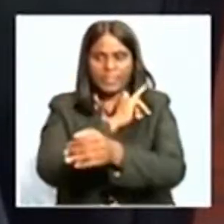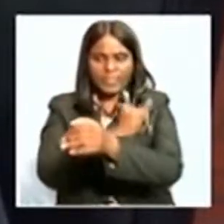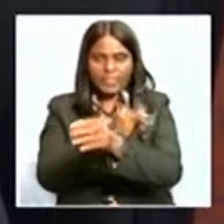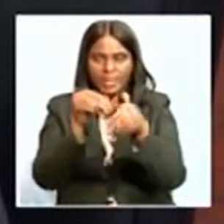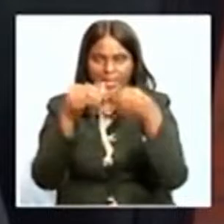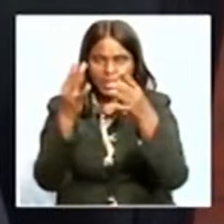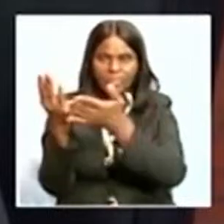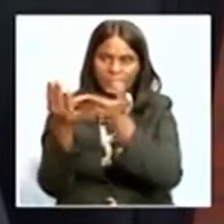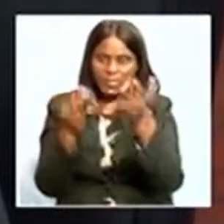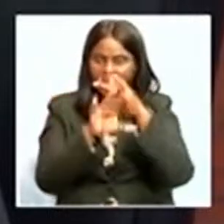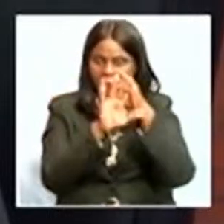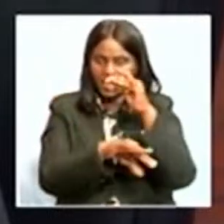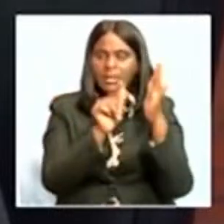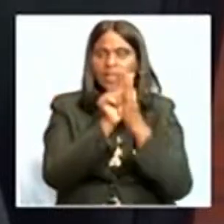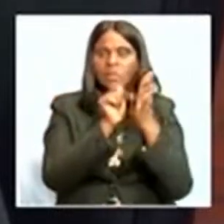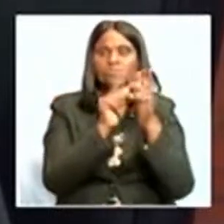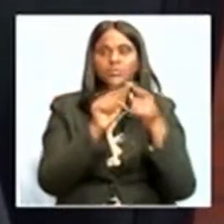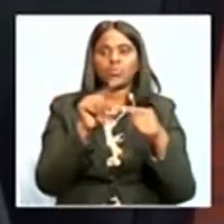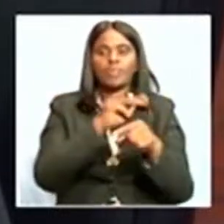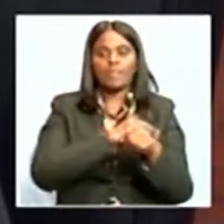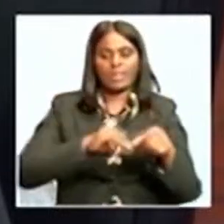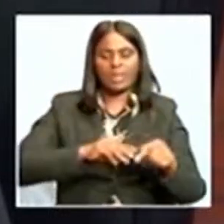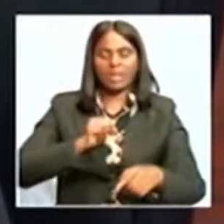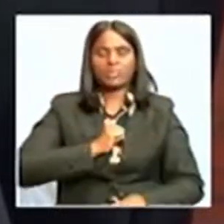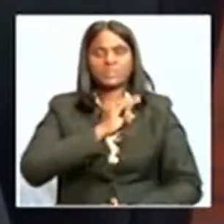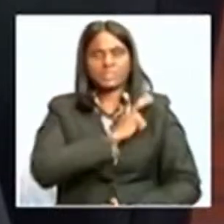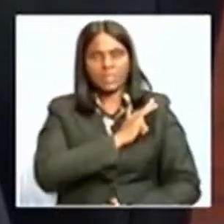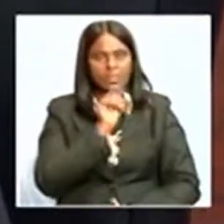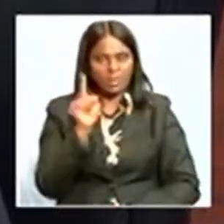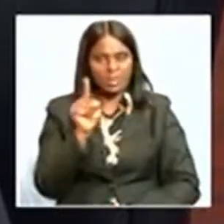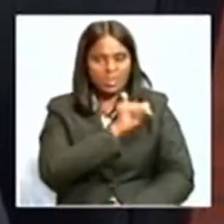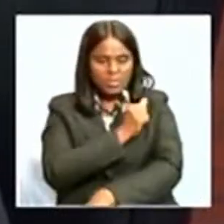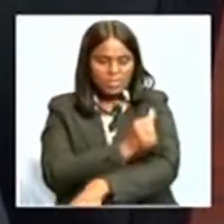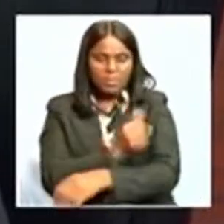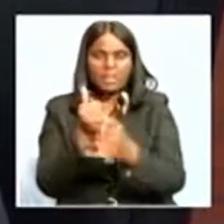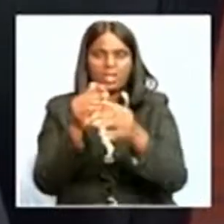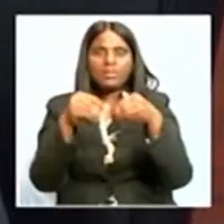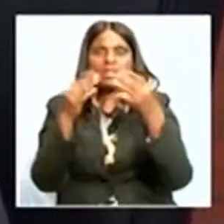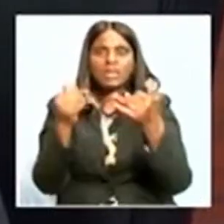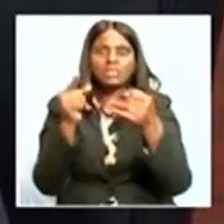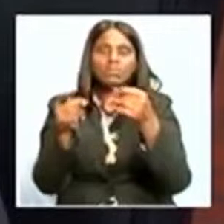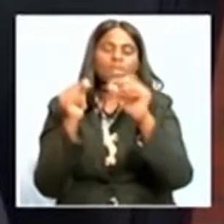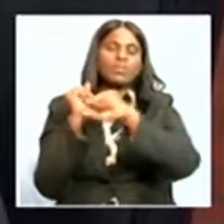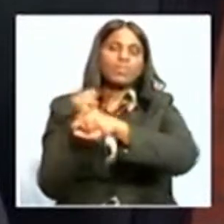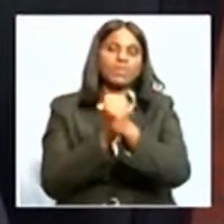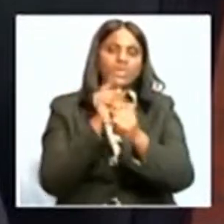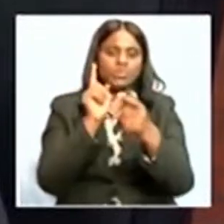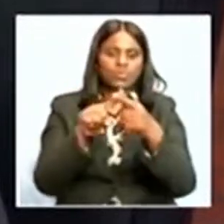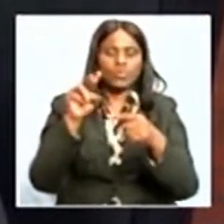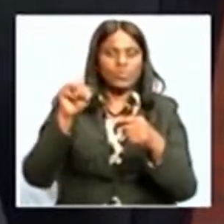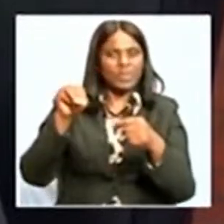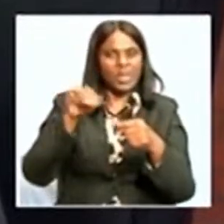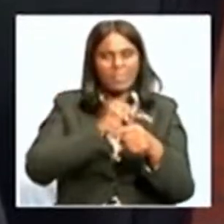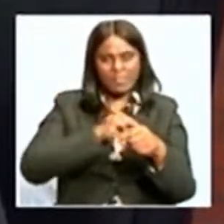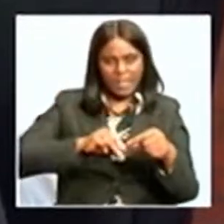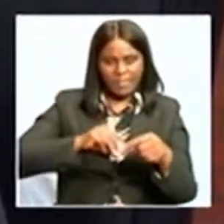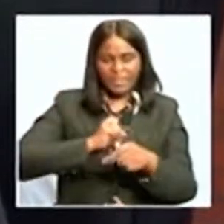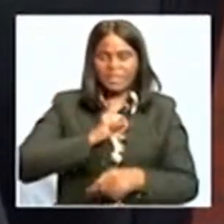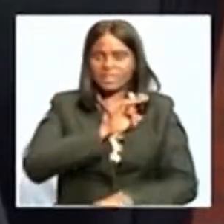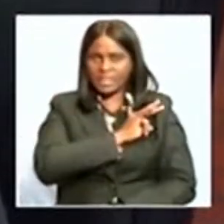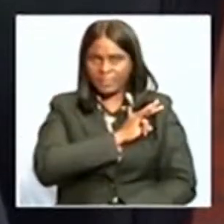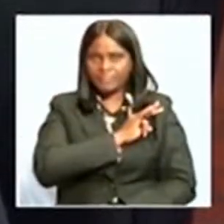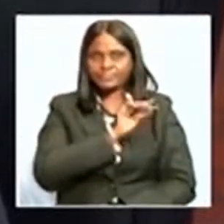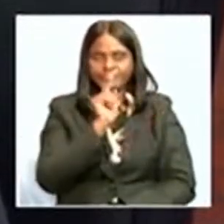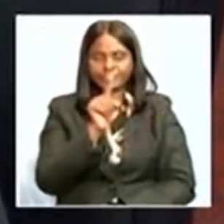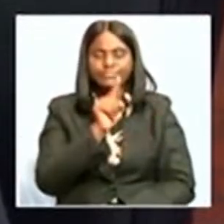granted under the Act to members of staff of the authority, thereby providing protection to the members of staff of